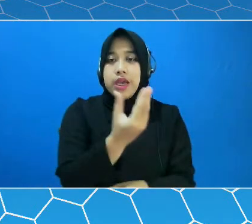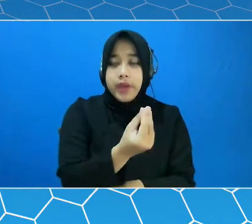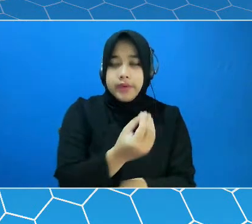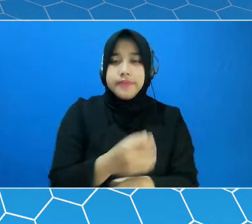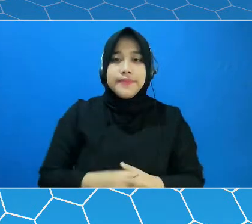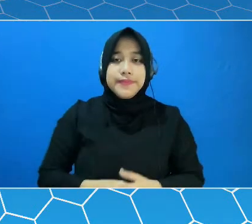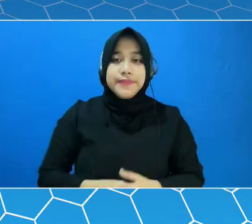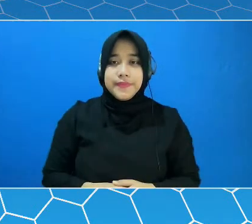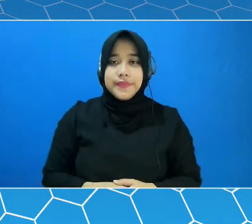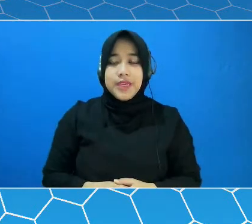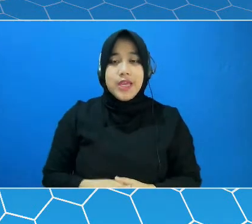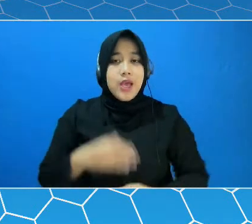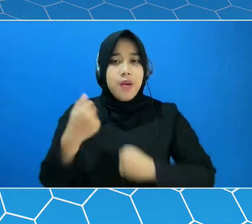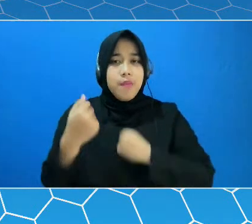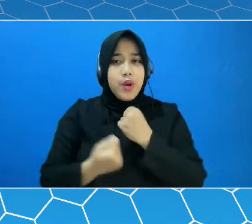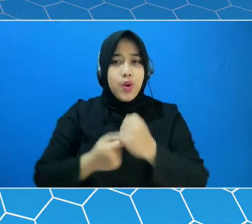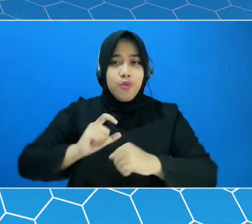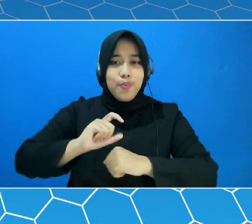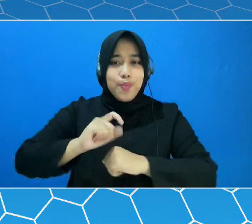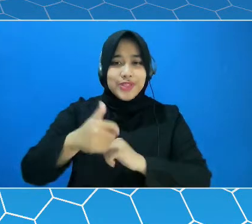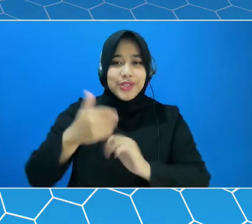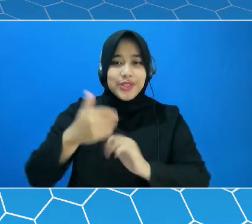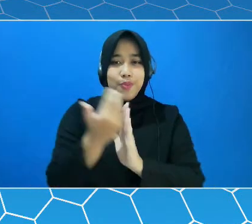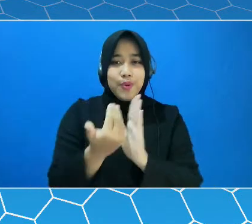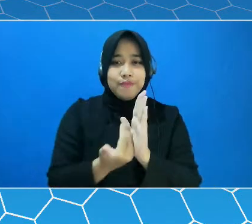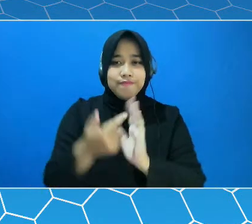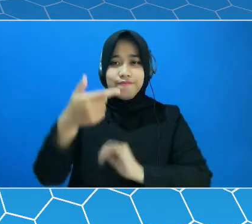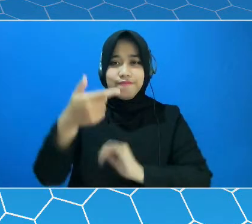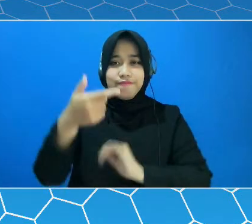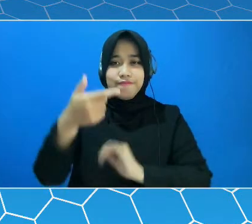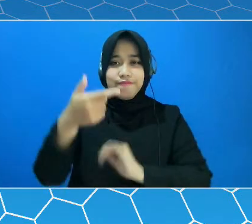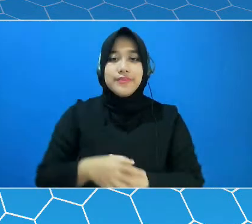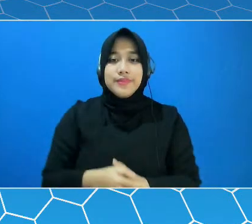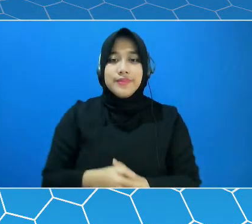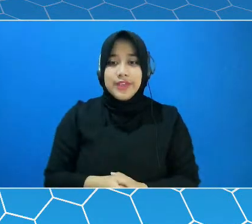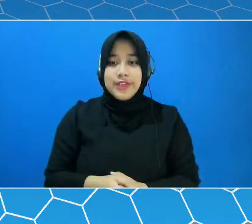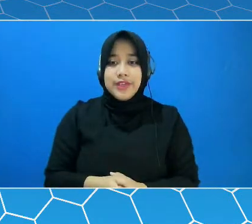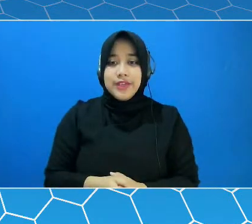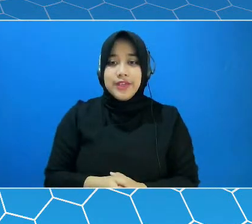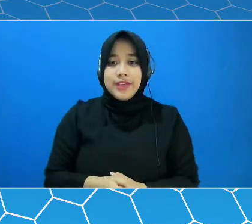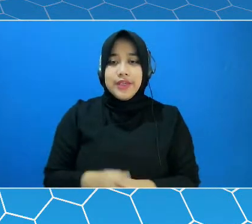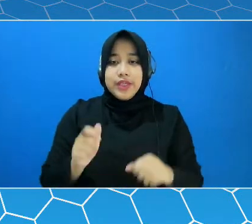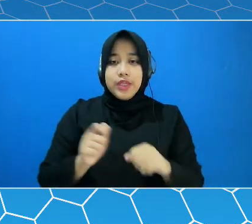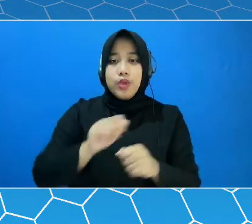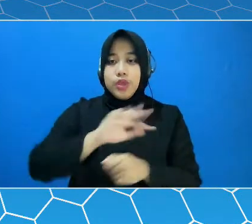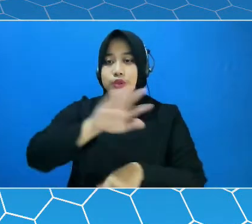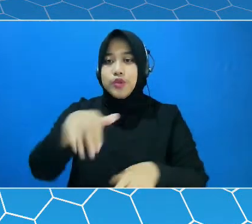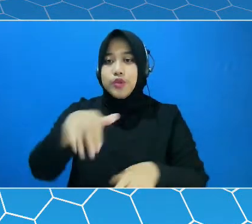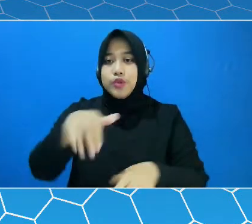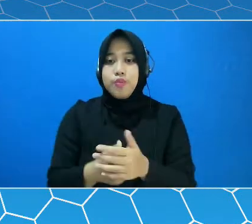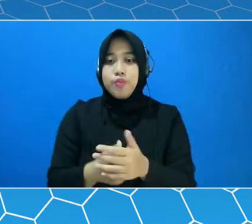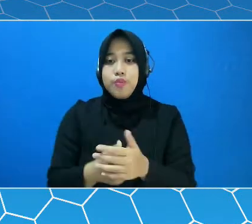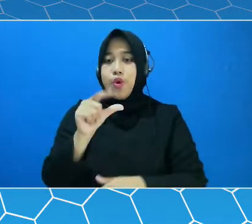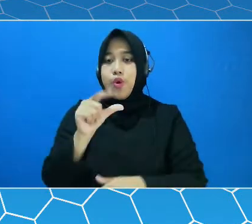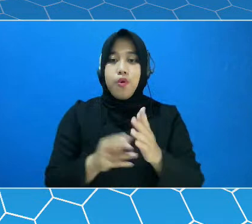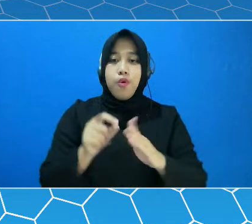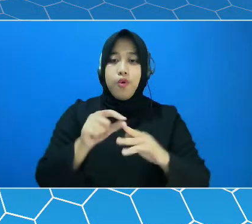procedures across London between the 2 hospitals. Next slide,